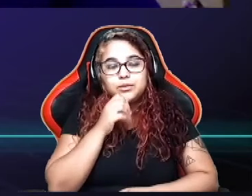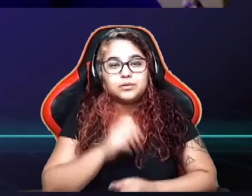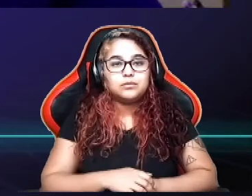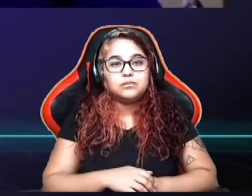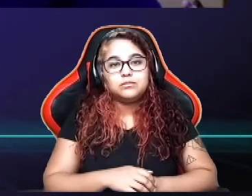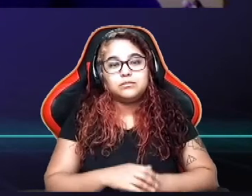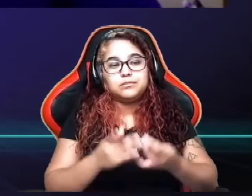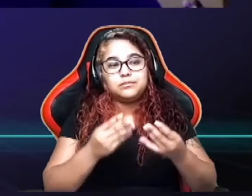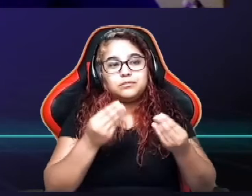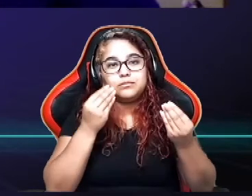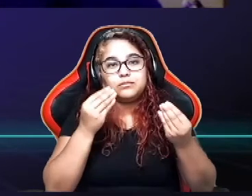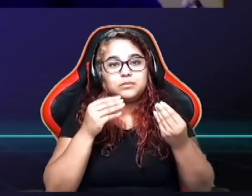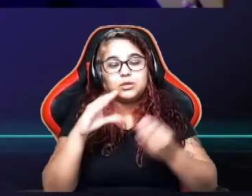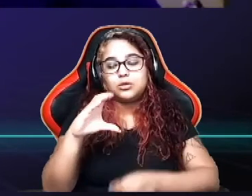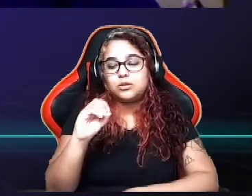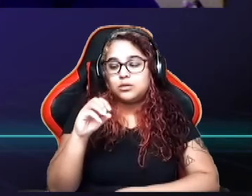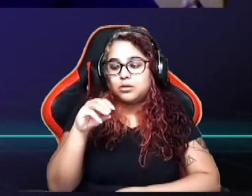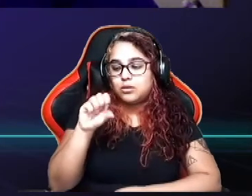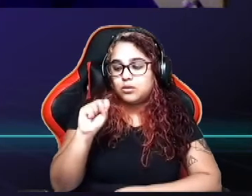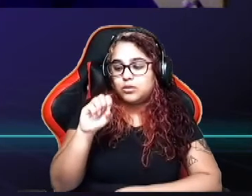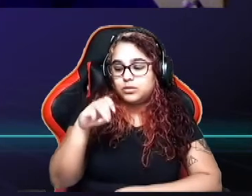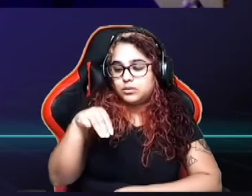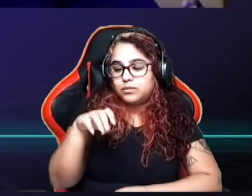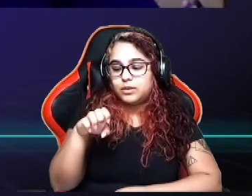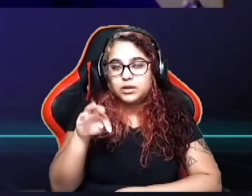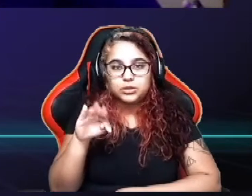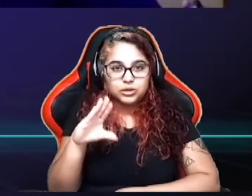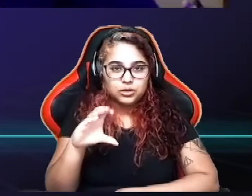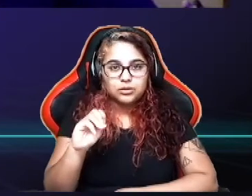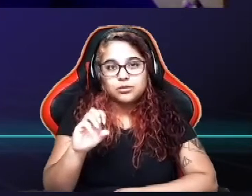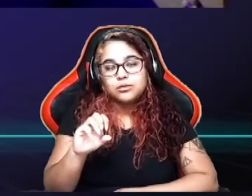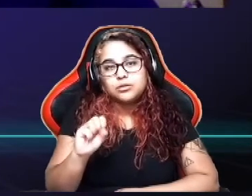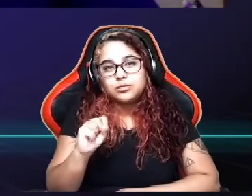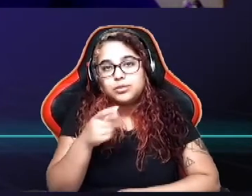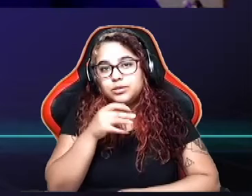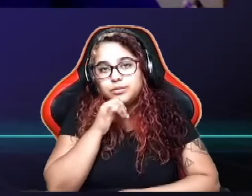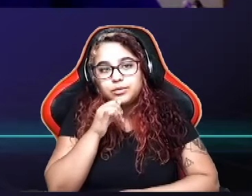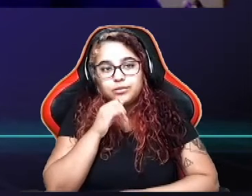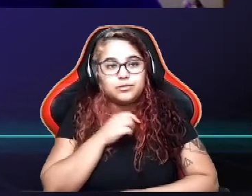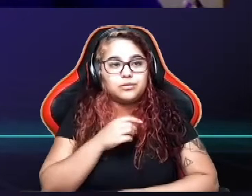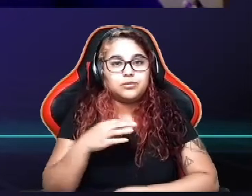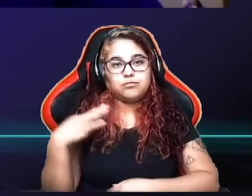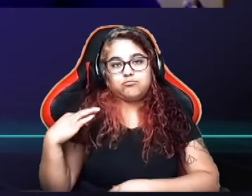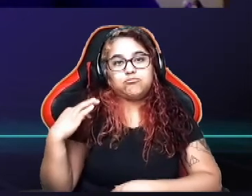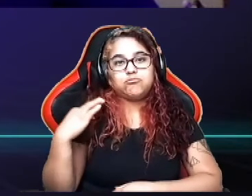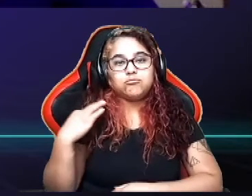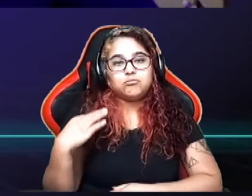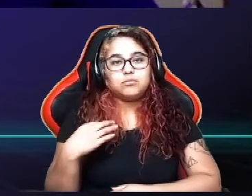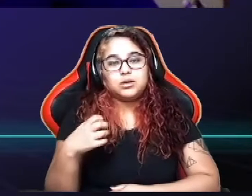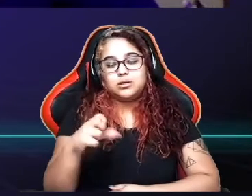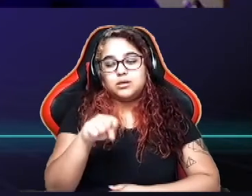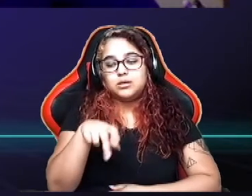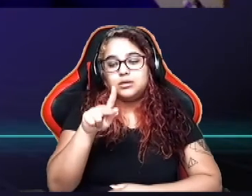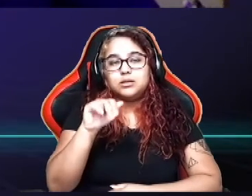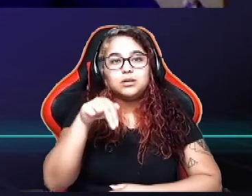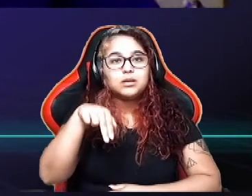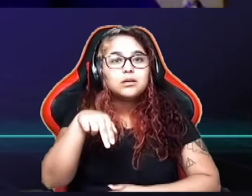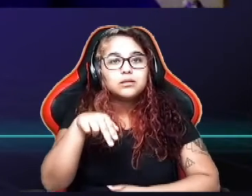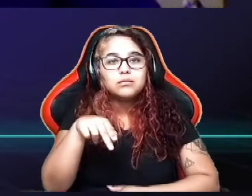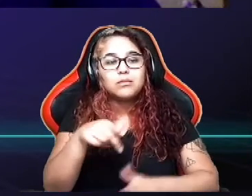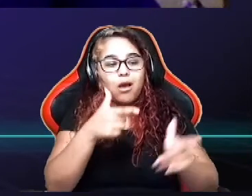a cosmetic thing. Of course, that's always welcome. It's great to have a skin for a